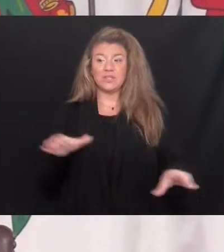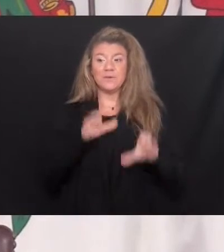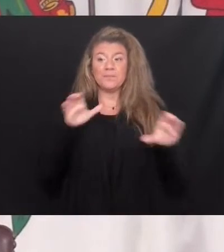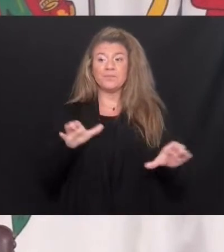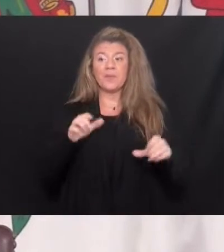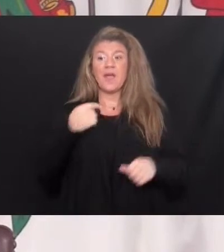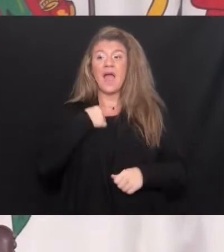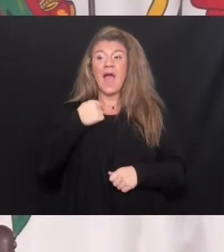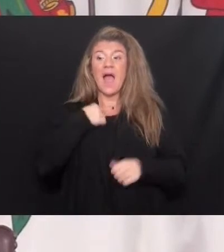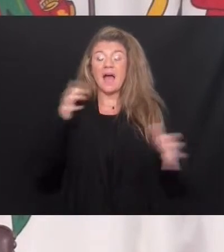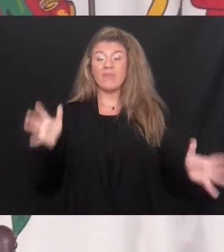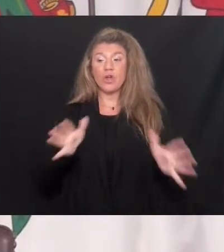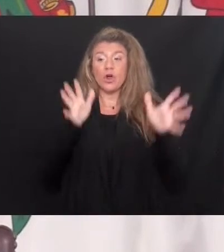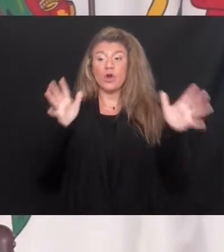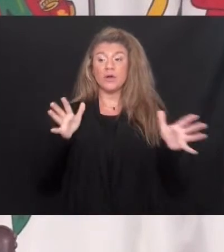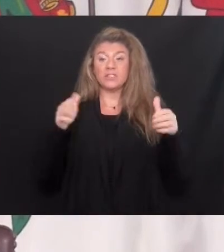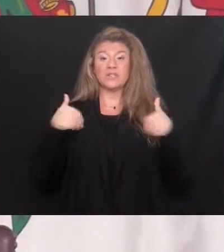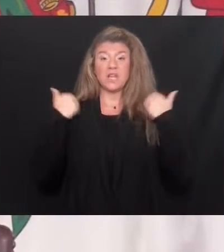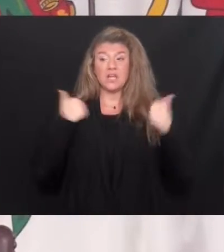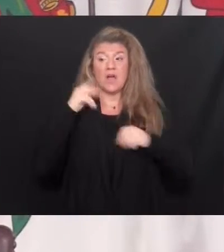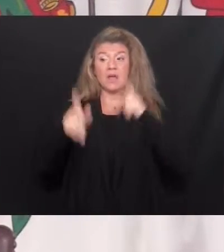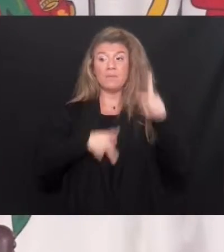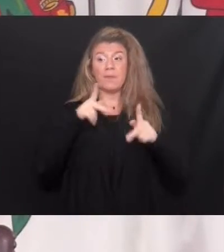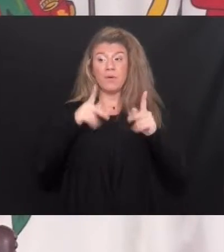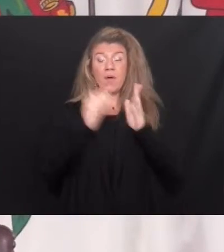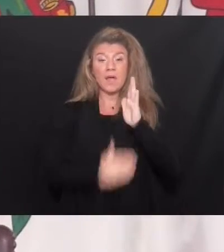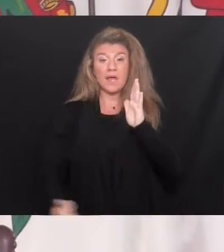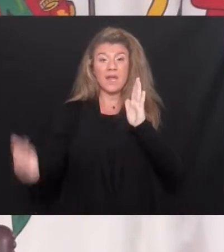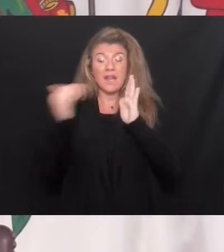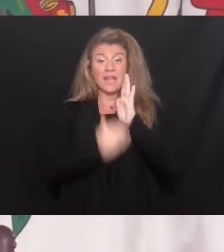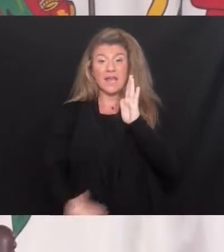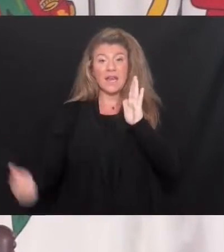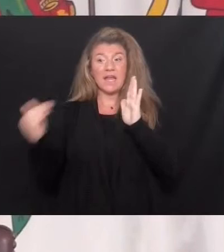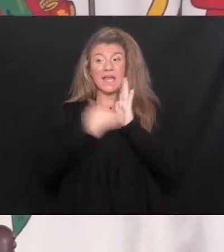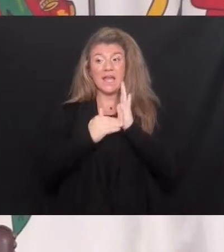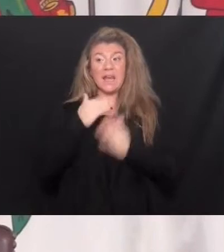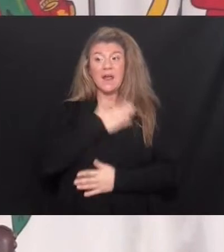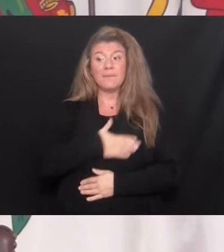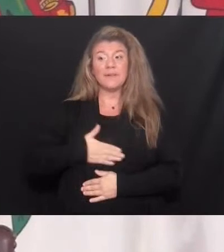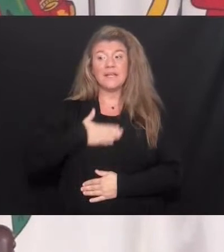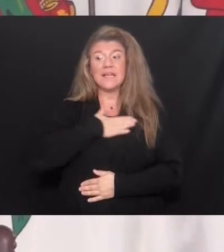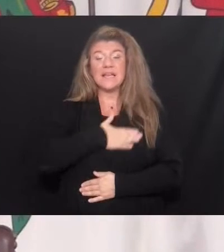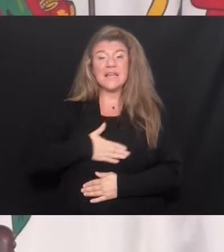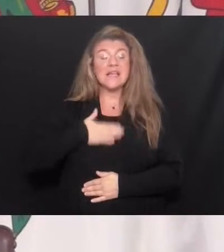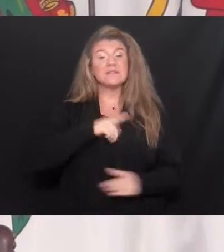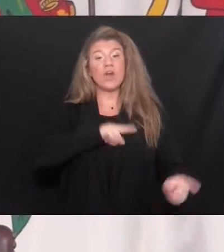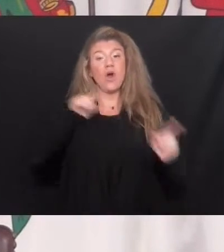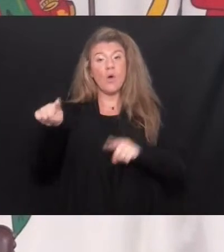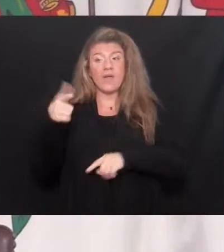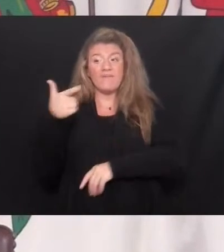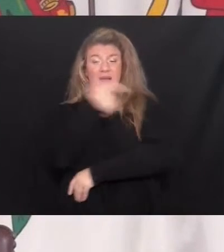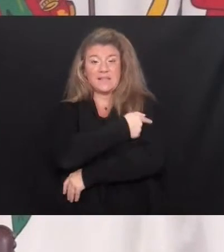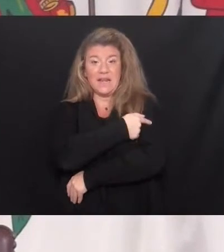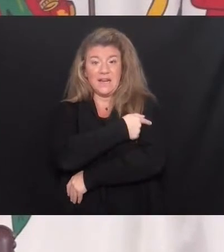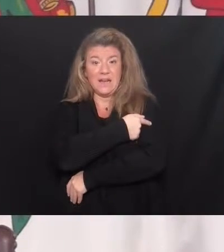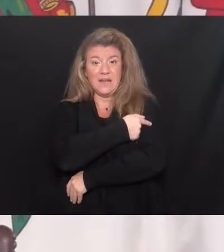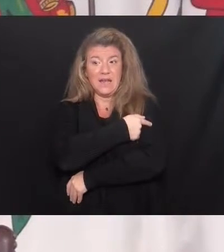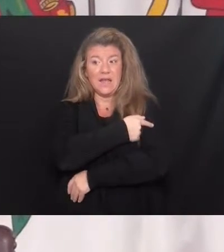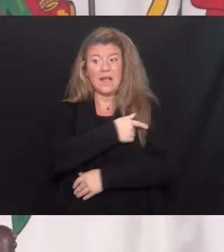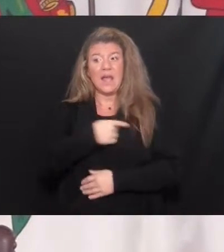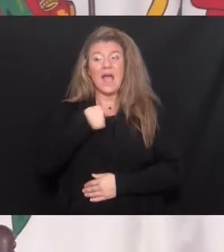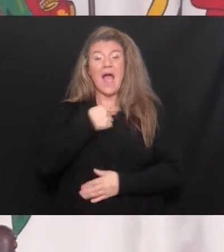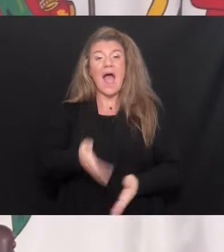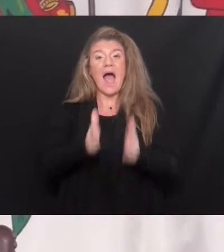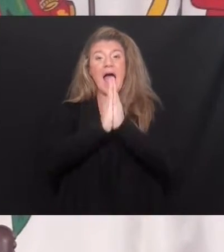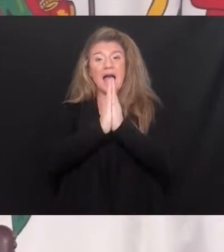I've urged all of our young people over and over and over to please go get vaccinated. And I